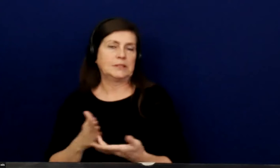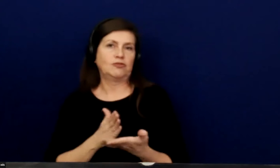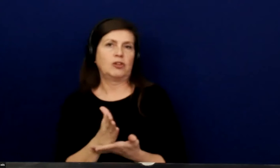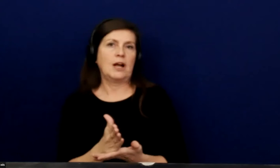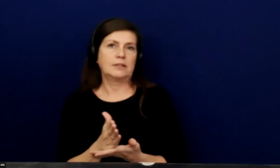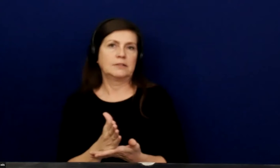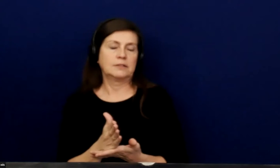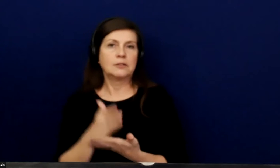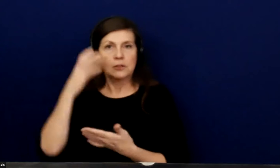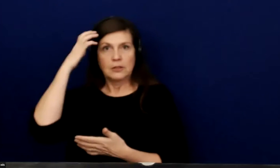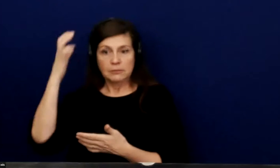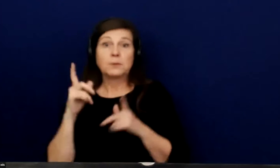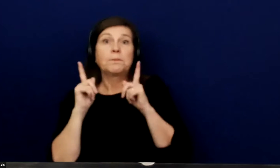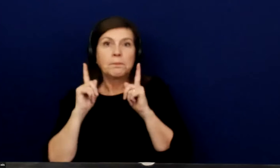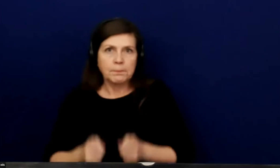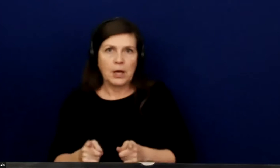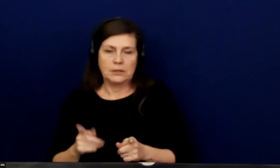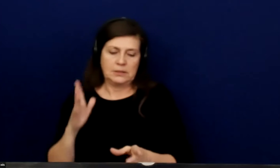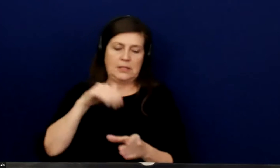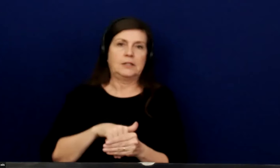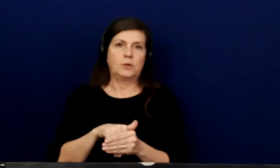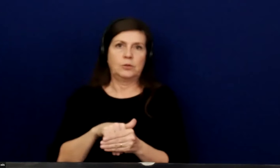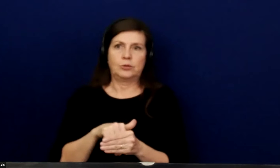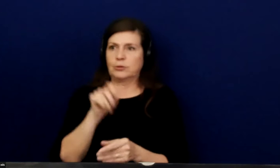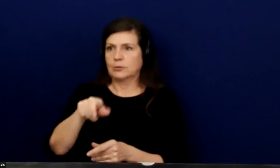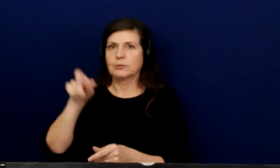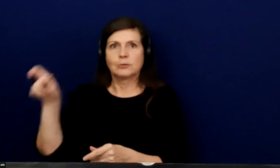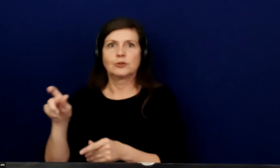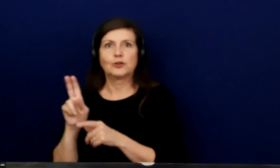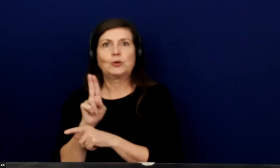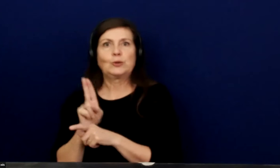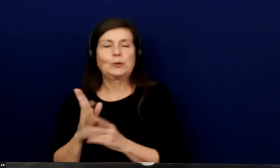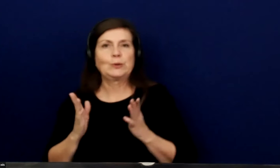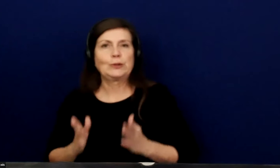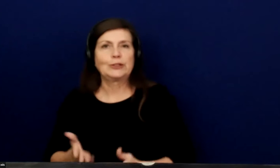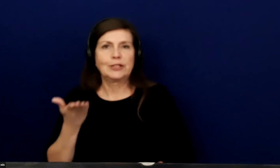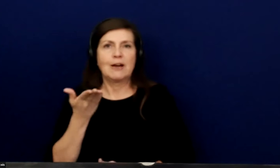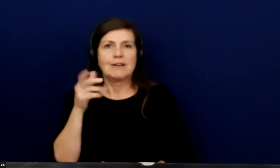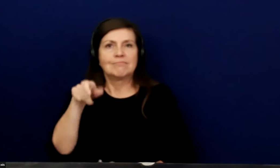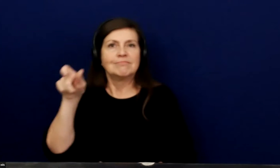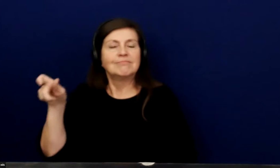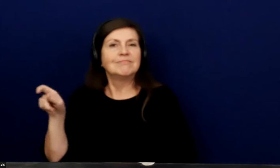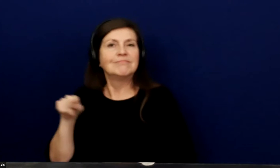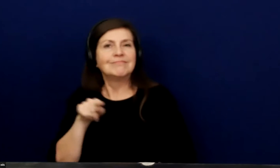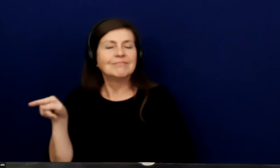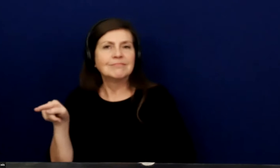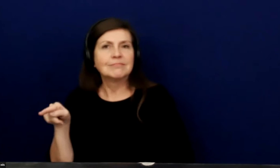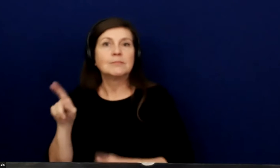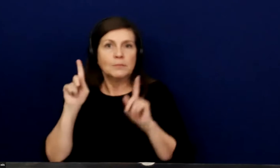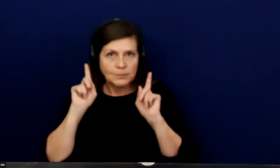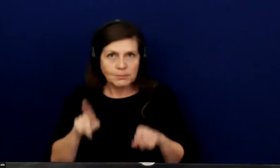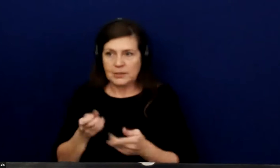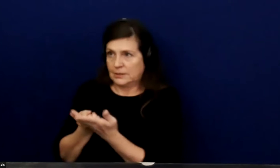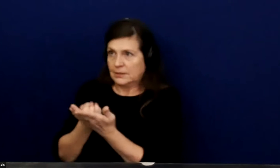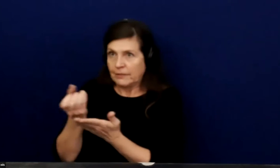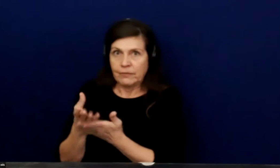include the users. So they have to be informed about